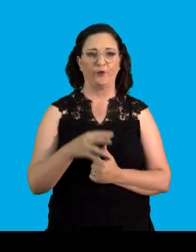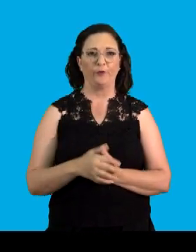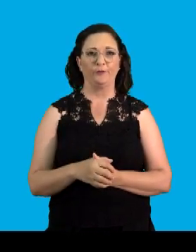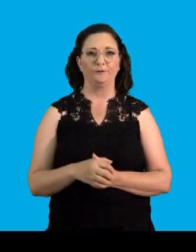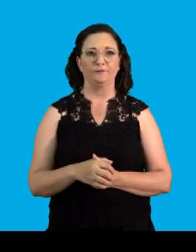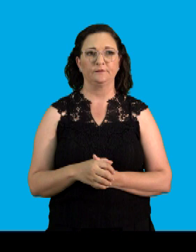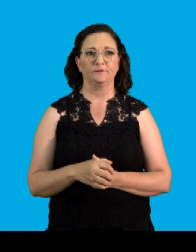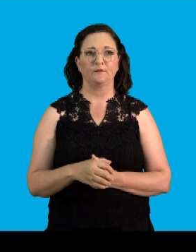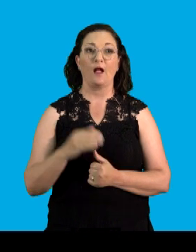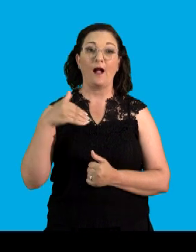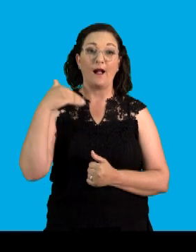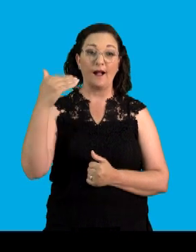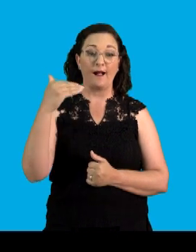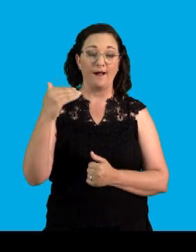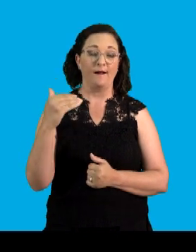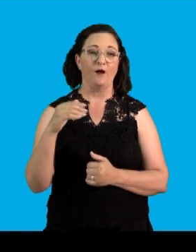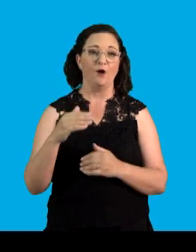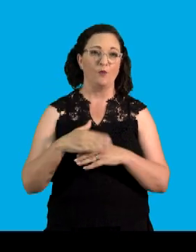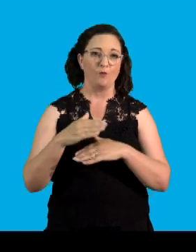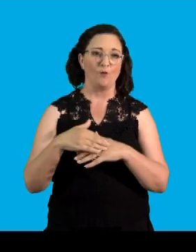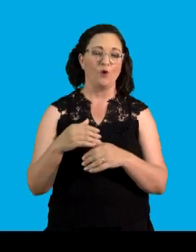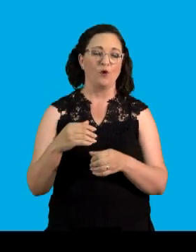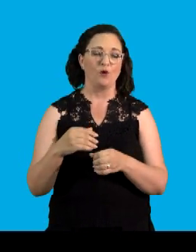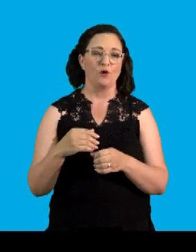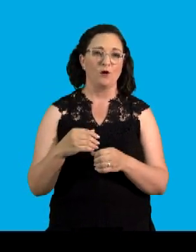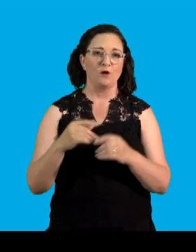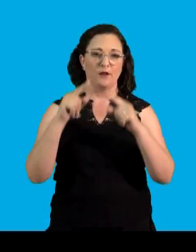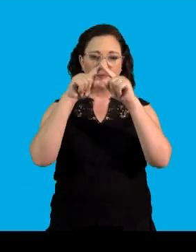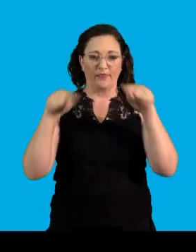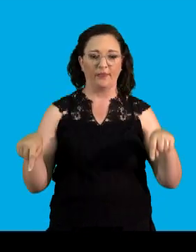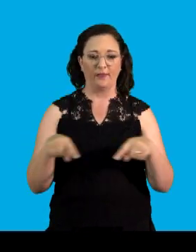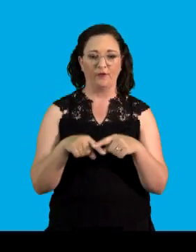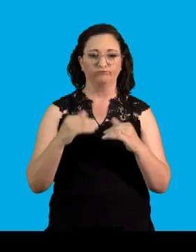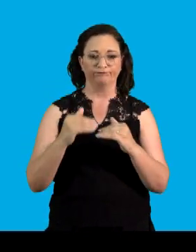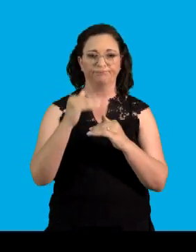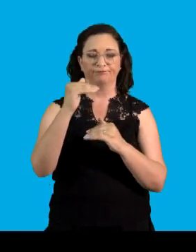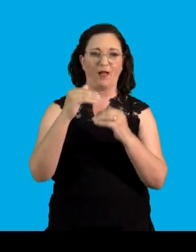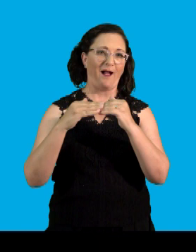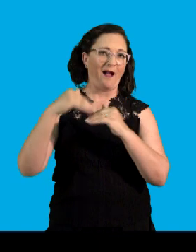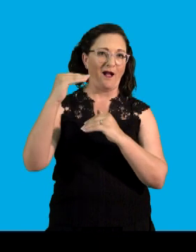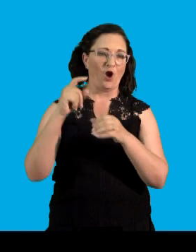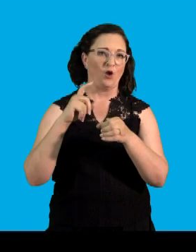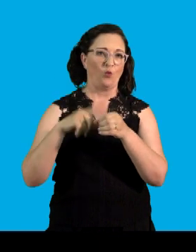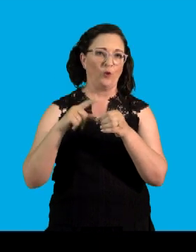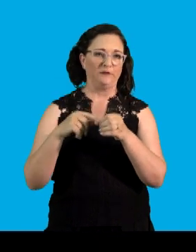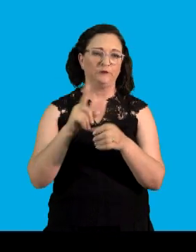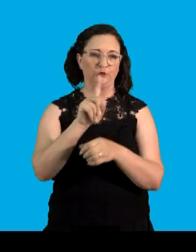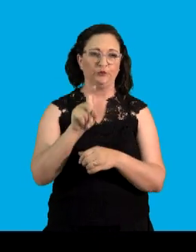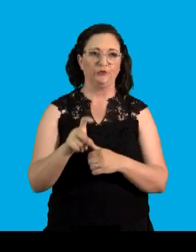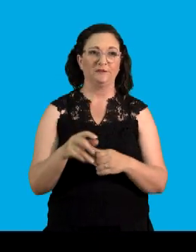to 3.4, which is also a higher order question or higher order thinking. It says